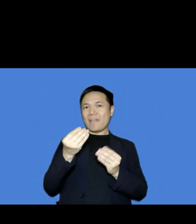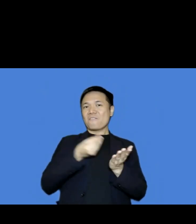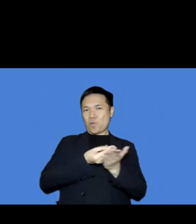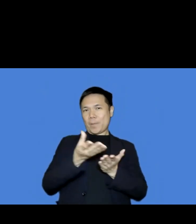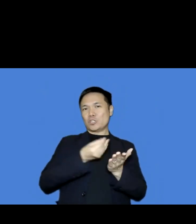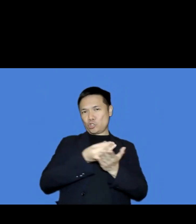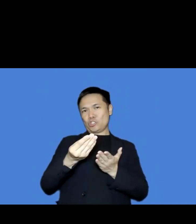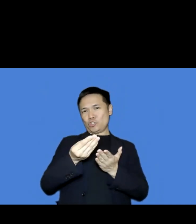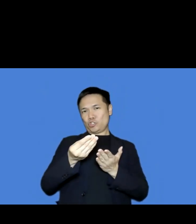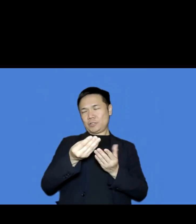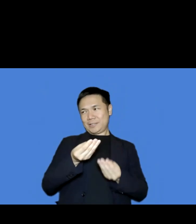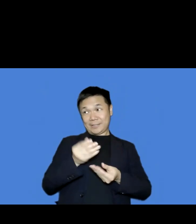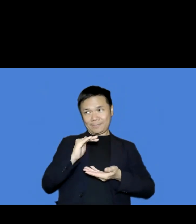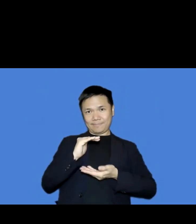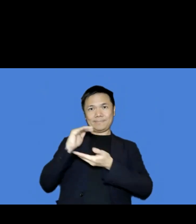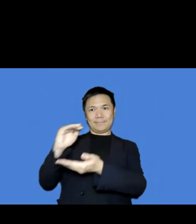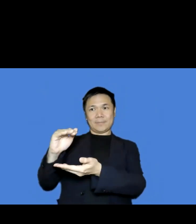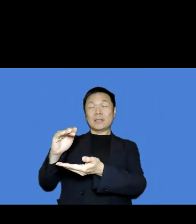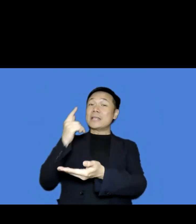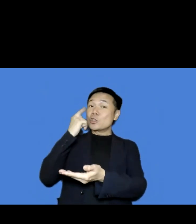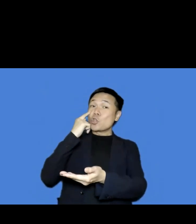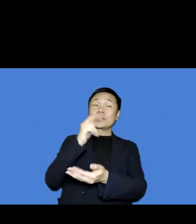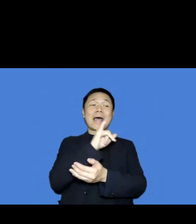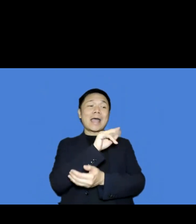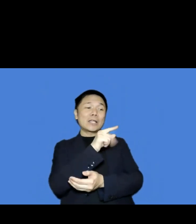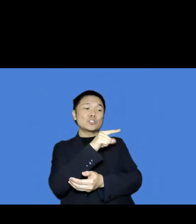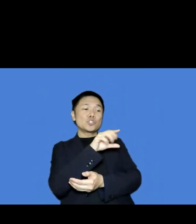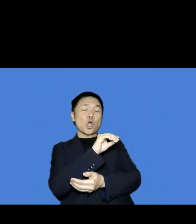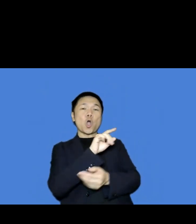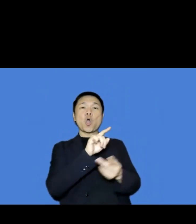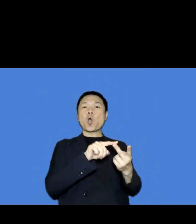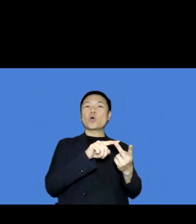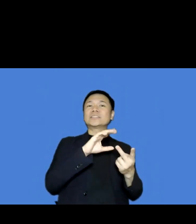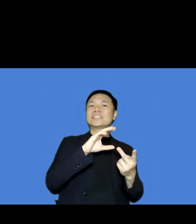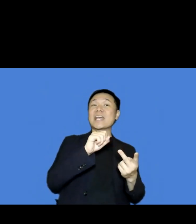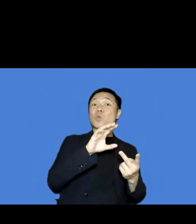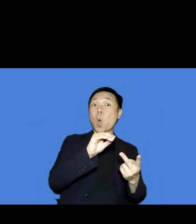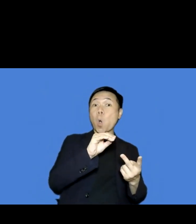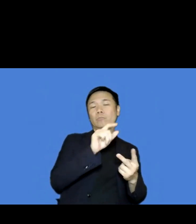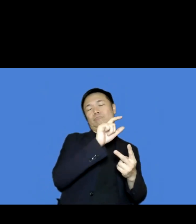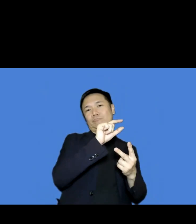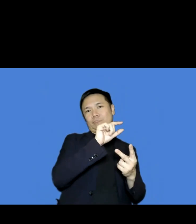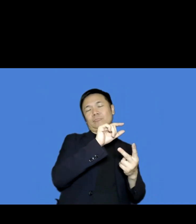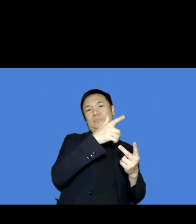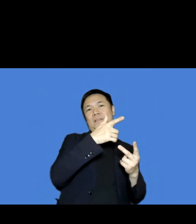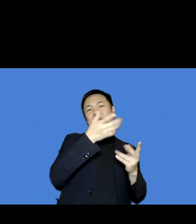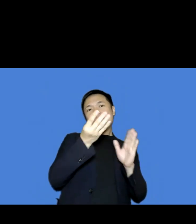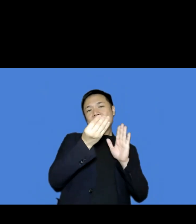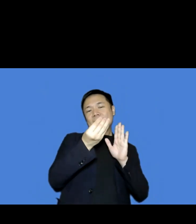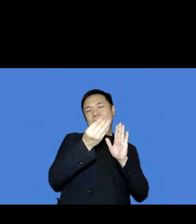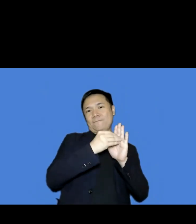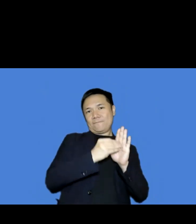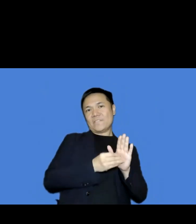from the perspective of INGOs and civil society, I would be happy to share